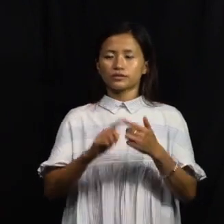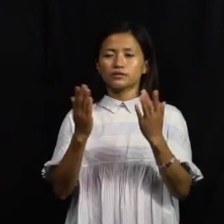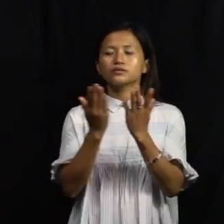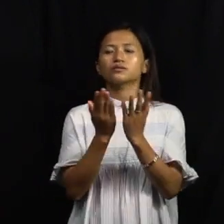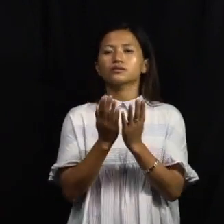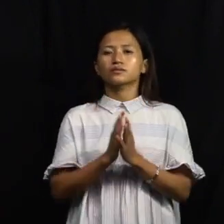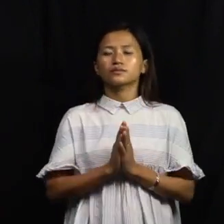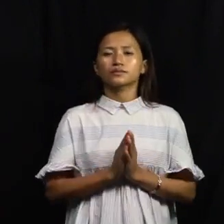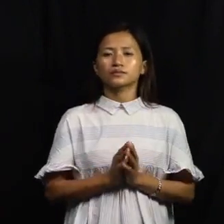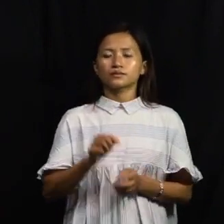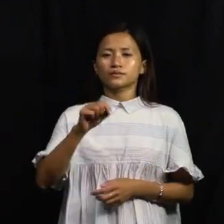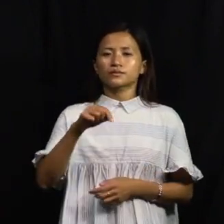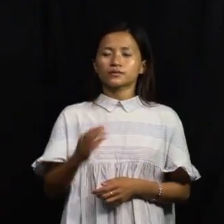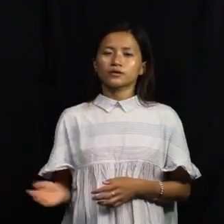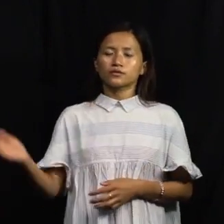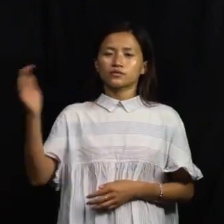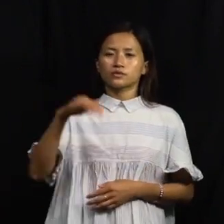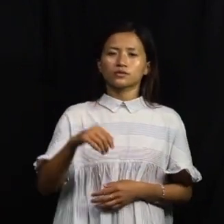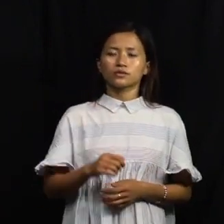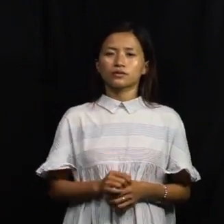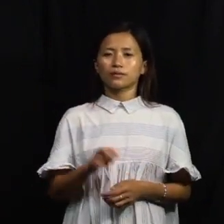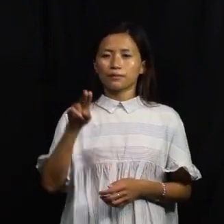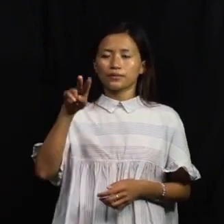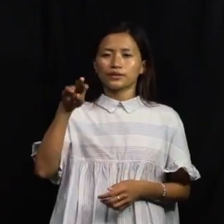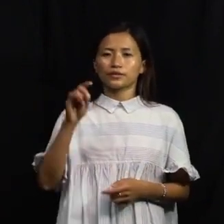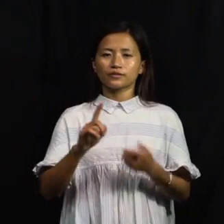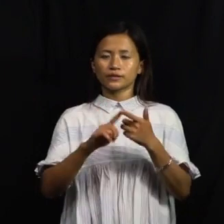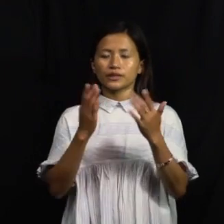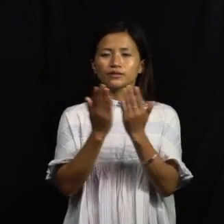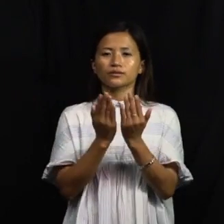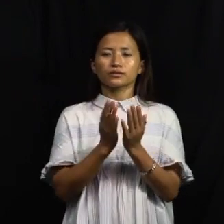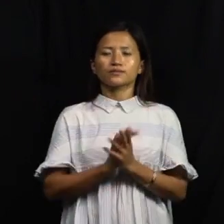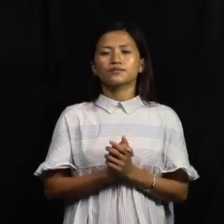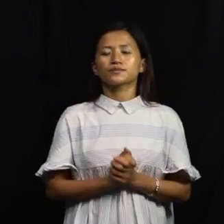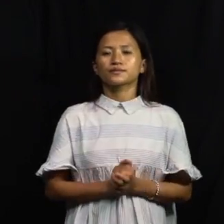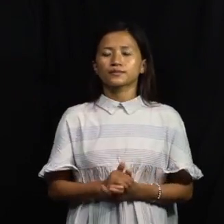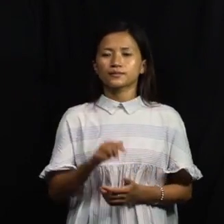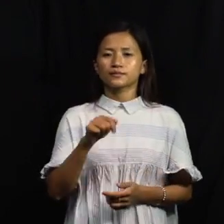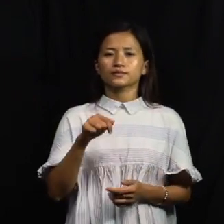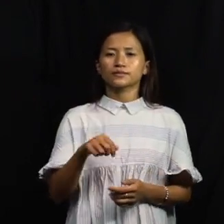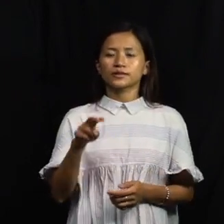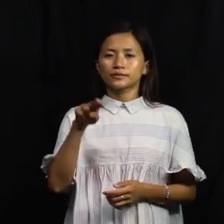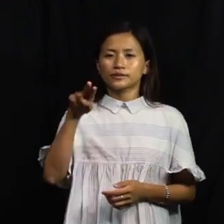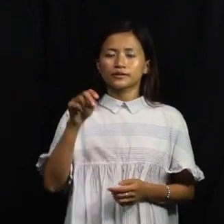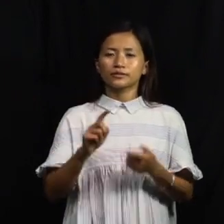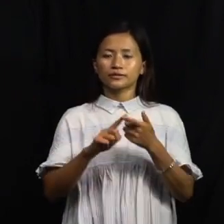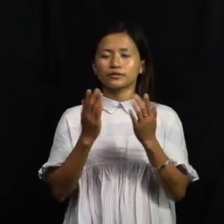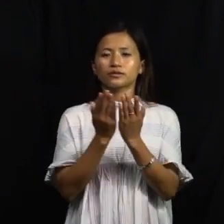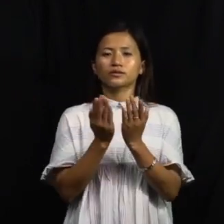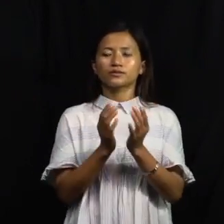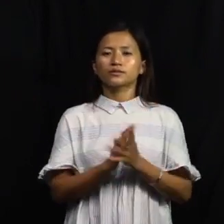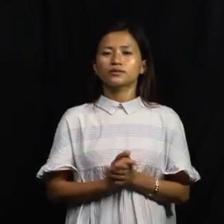education. Now let us come into the meaning of education. Here the meaning of